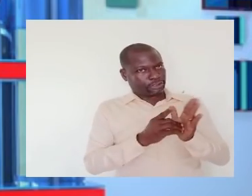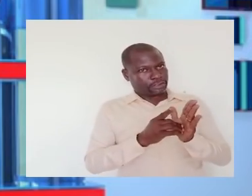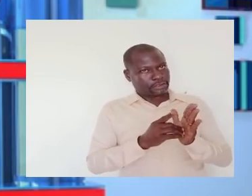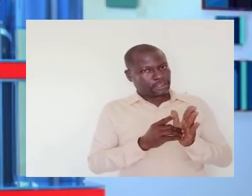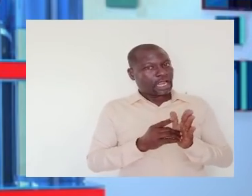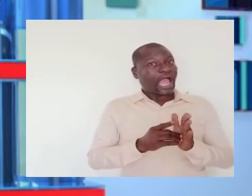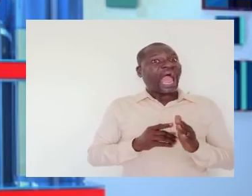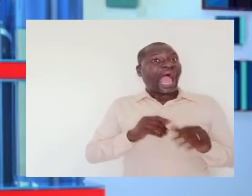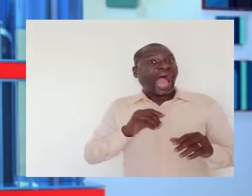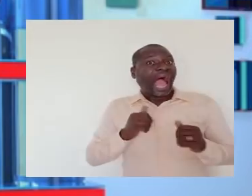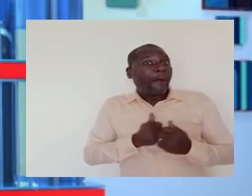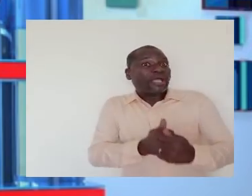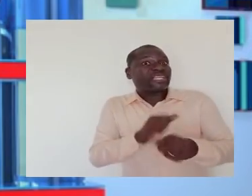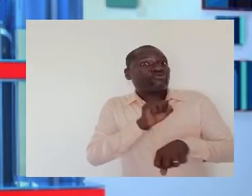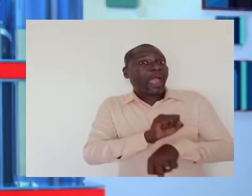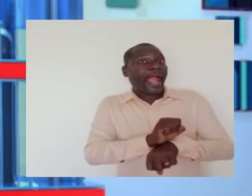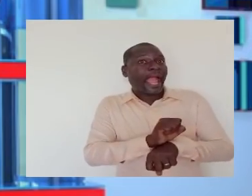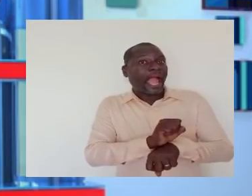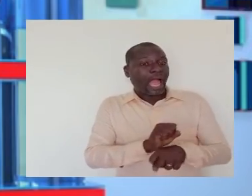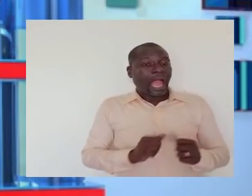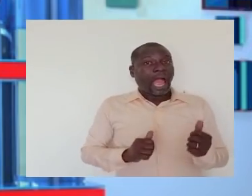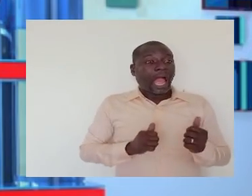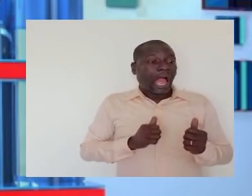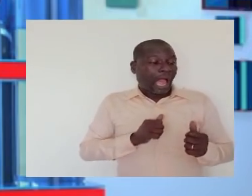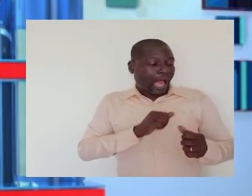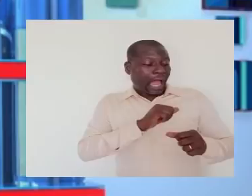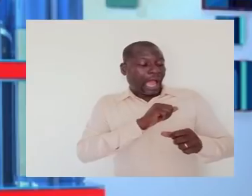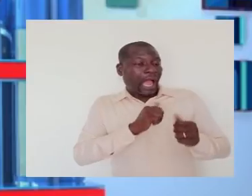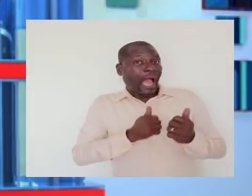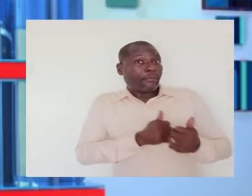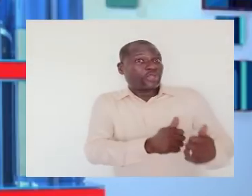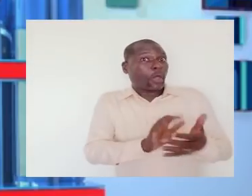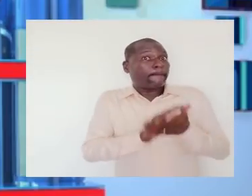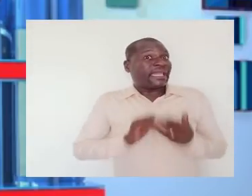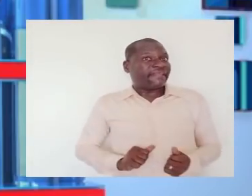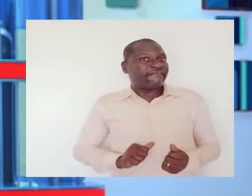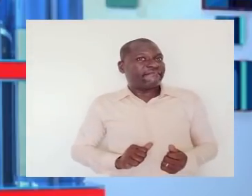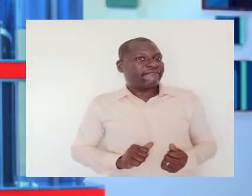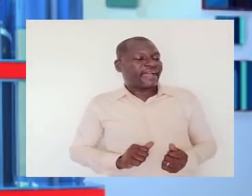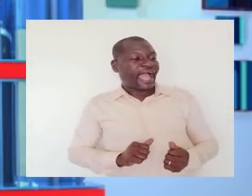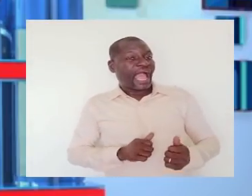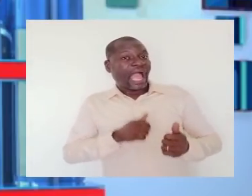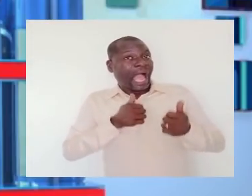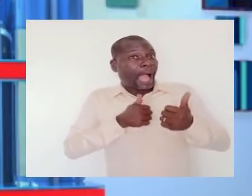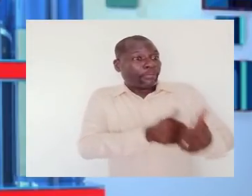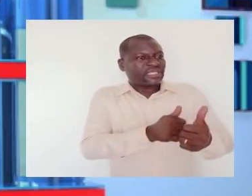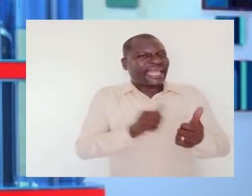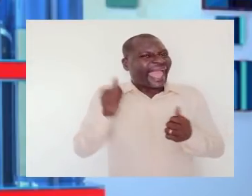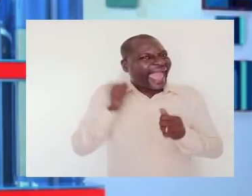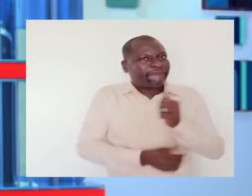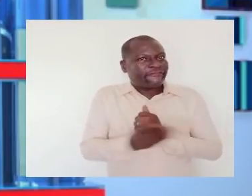edikan for no a onbeji yesu die e ma ye bo wo mu osu no wo mu ekọ